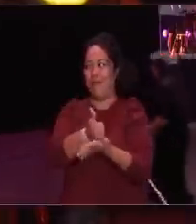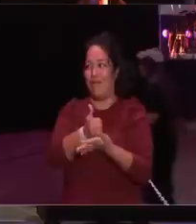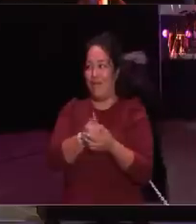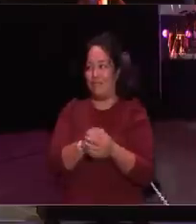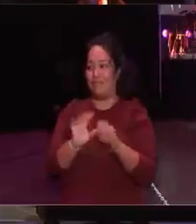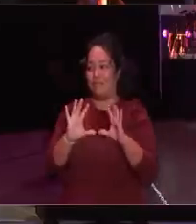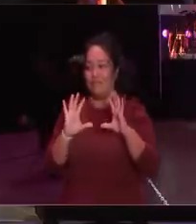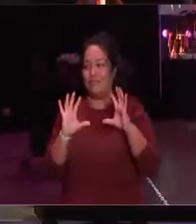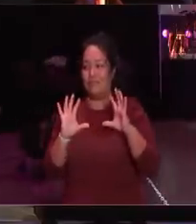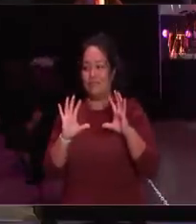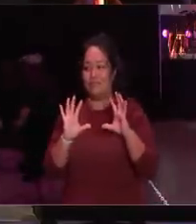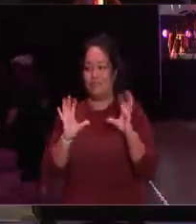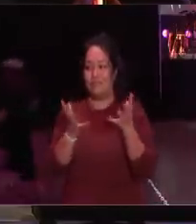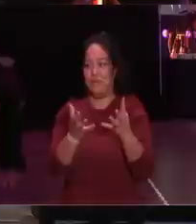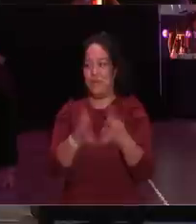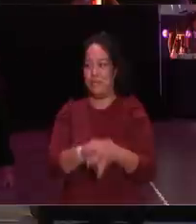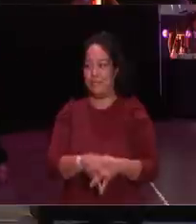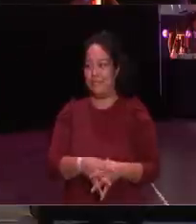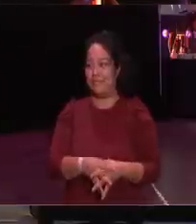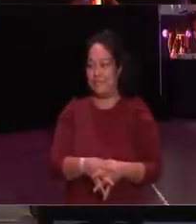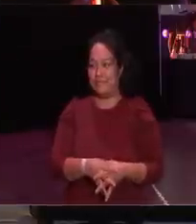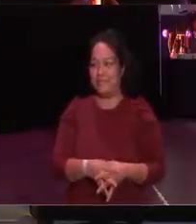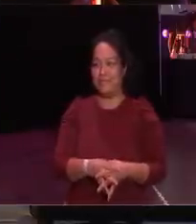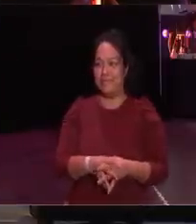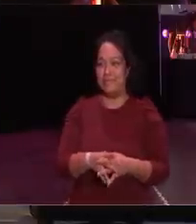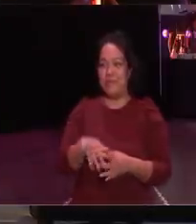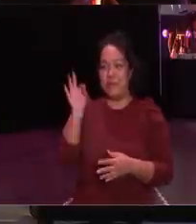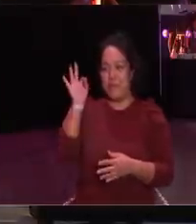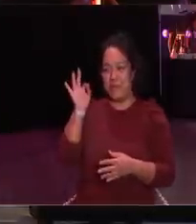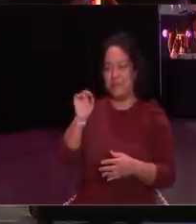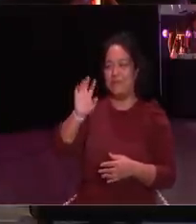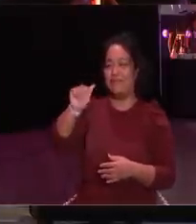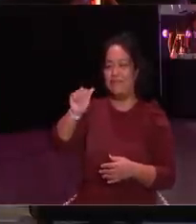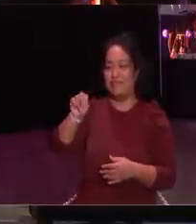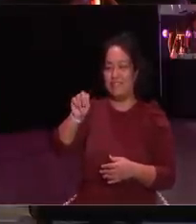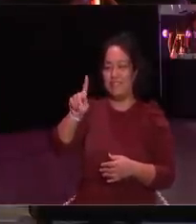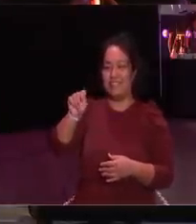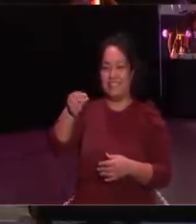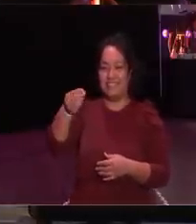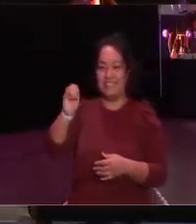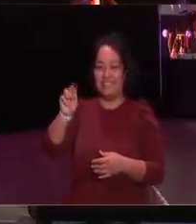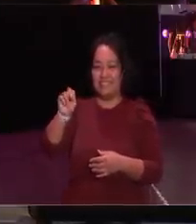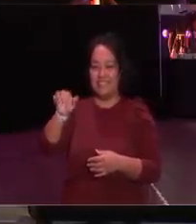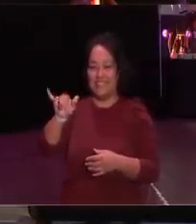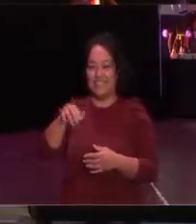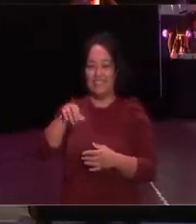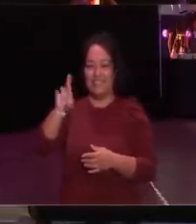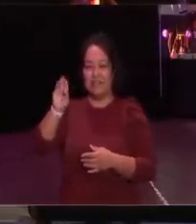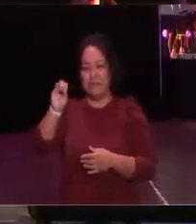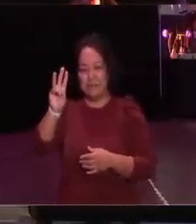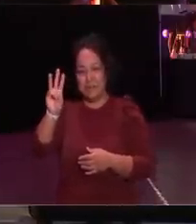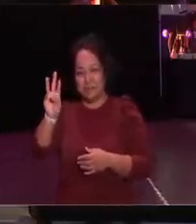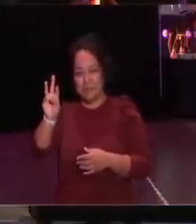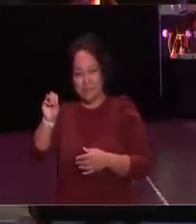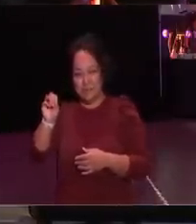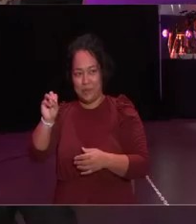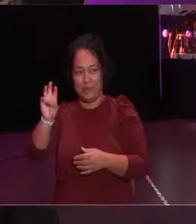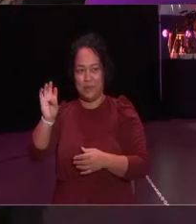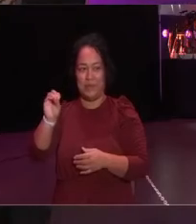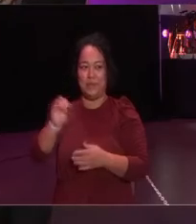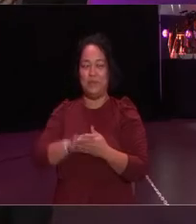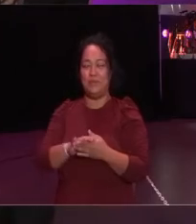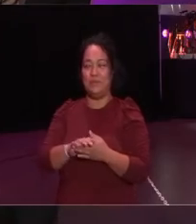aquí. And Pastor Anthony Romo. Pastor Anthony Romo. Those are the ones that I heard. Fueron los que nosotros